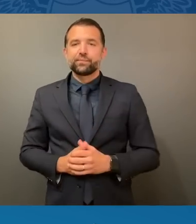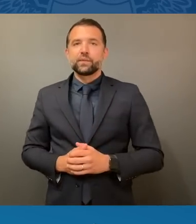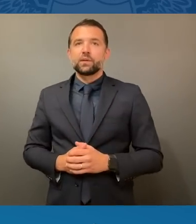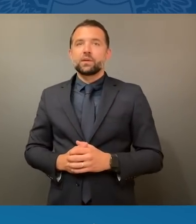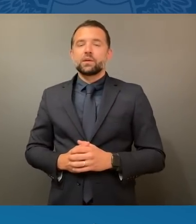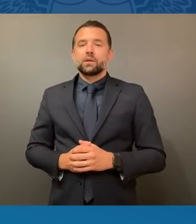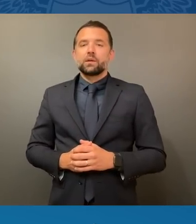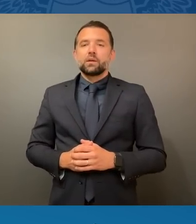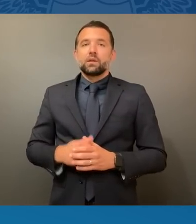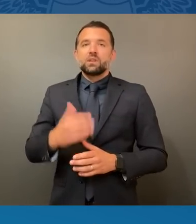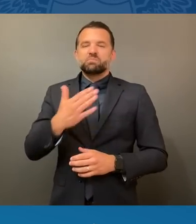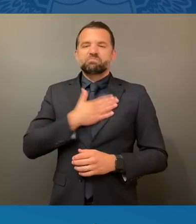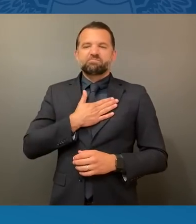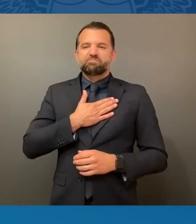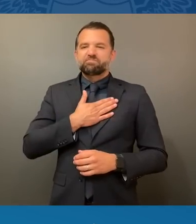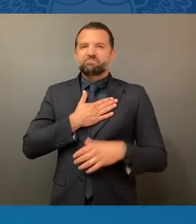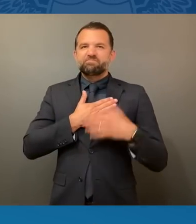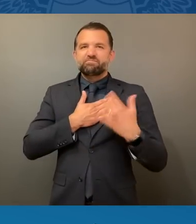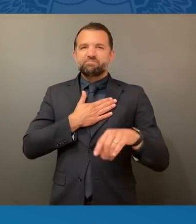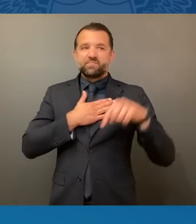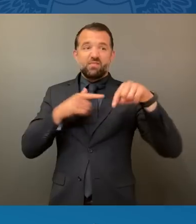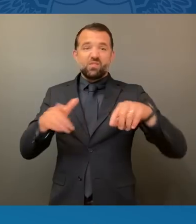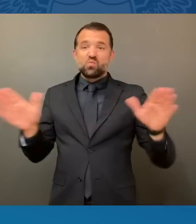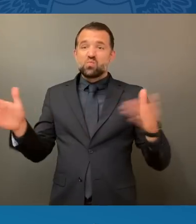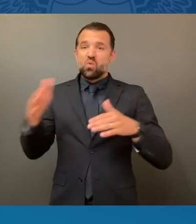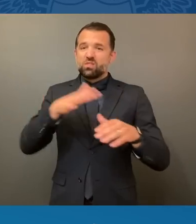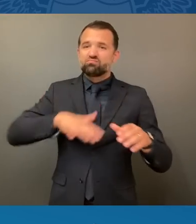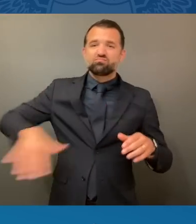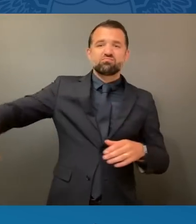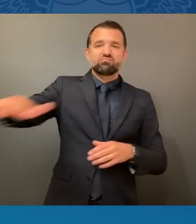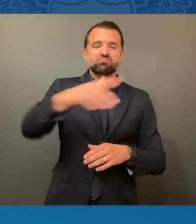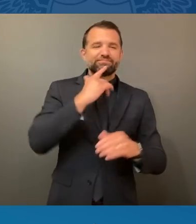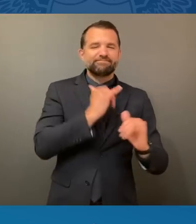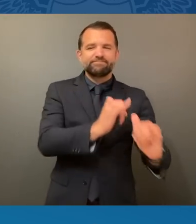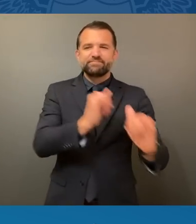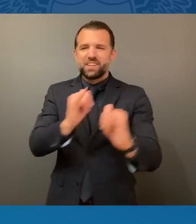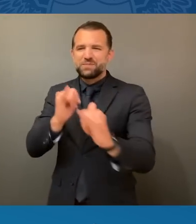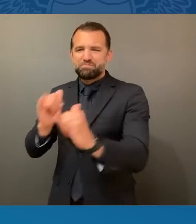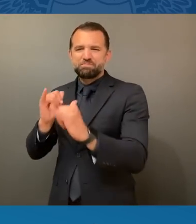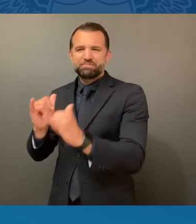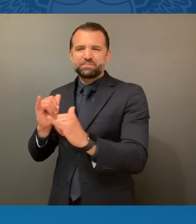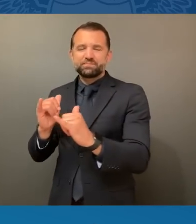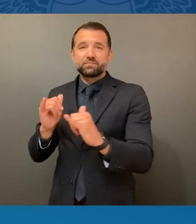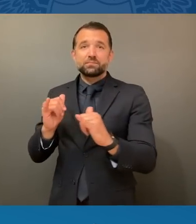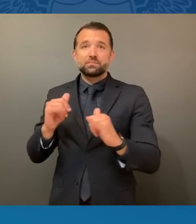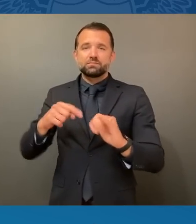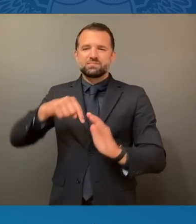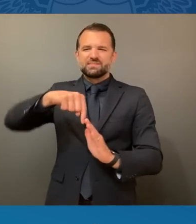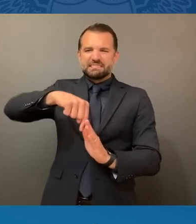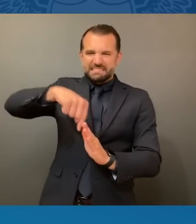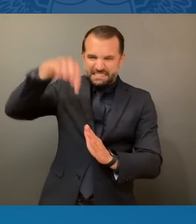the feeling of everyone in this room in terms of the deep